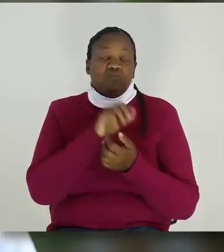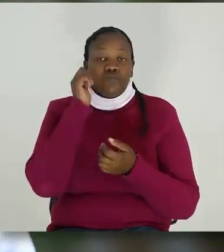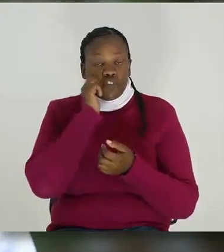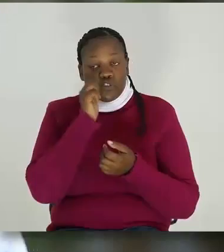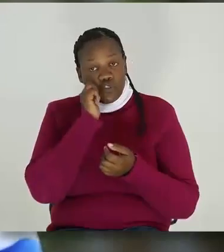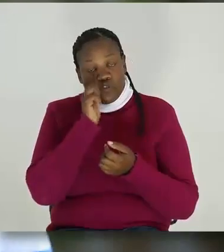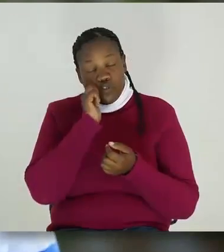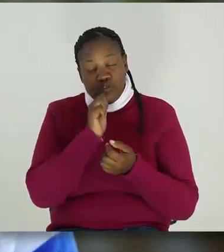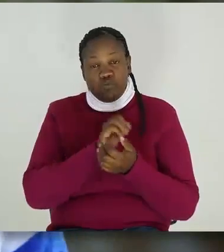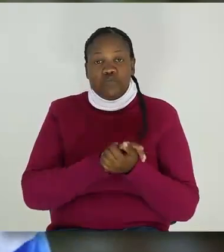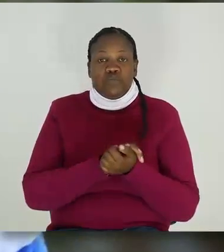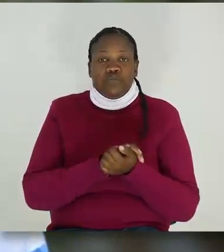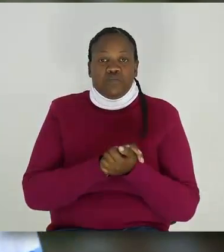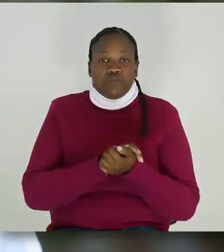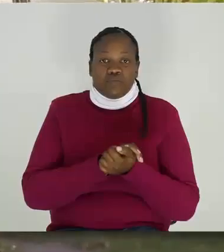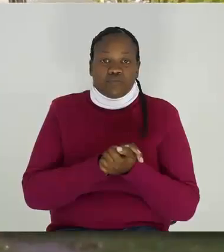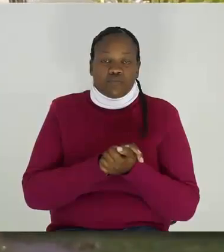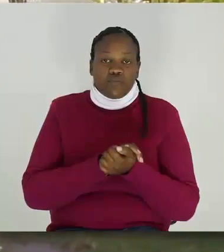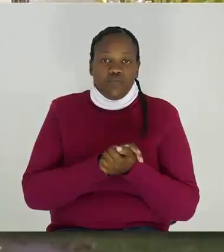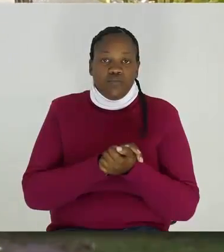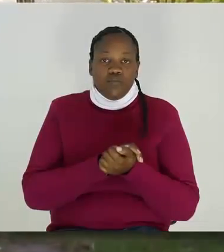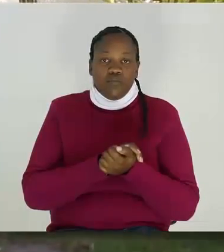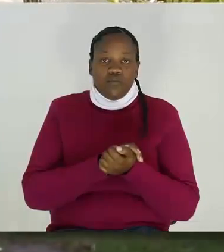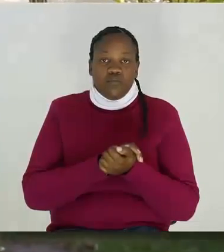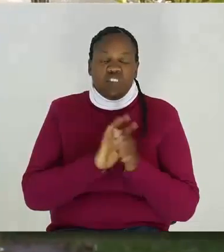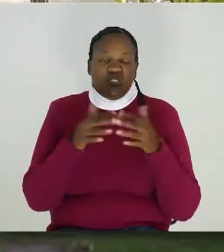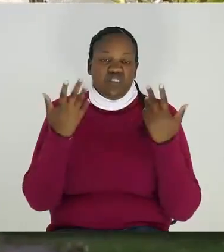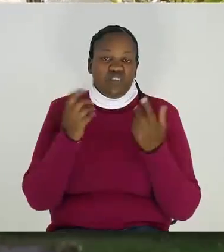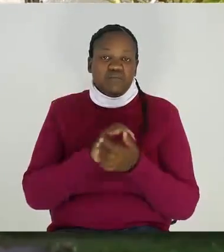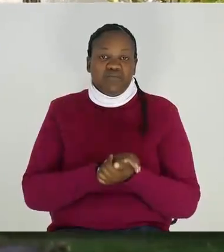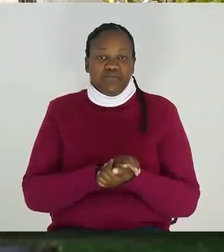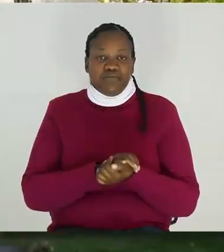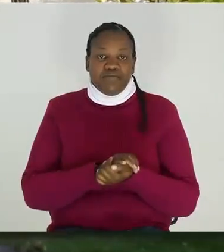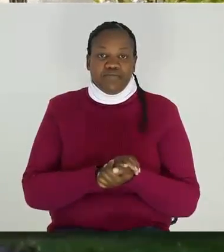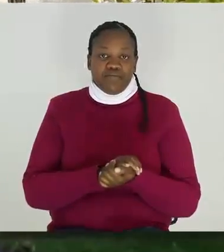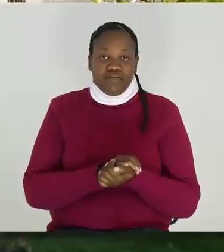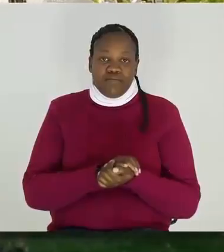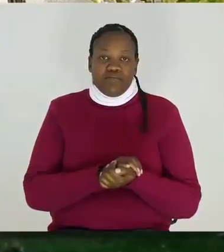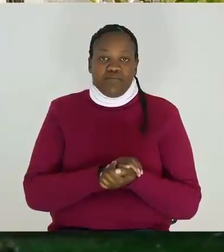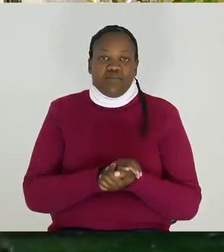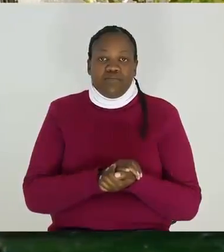I'm sorry I spoiled your mood, Nick. Yeah, whatever.